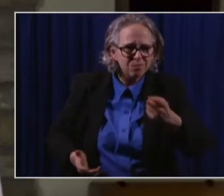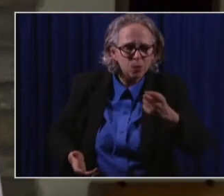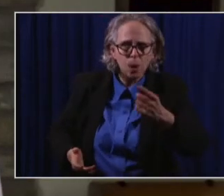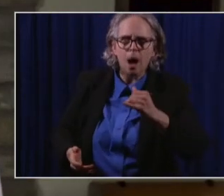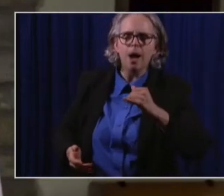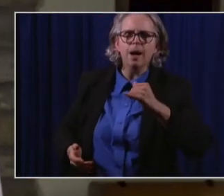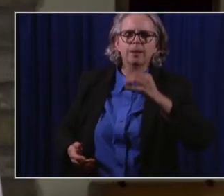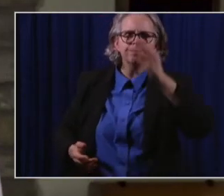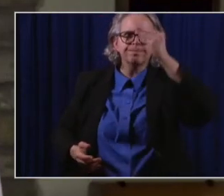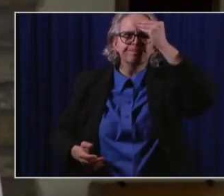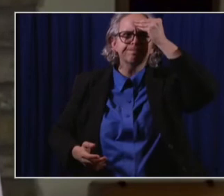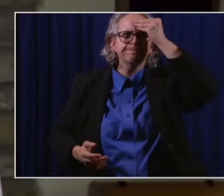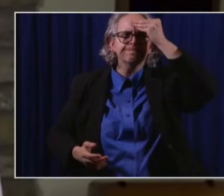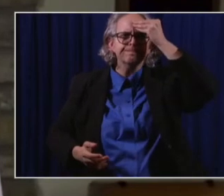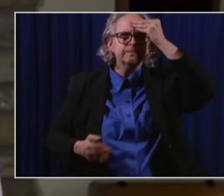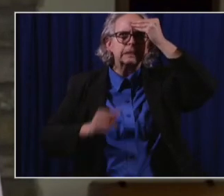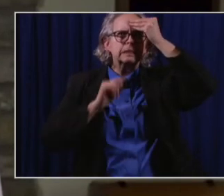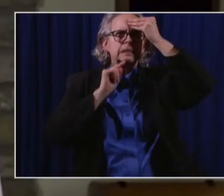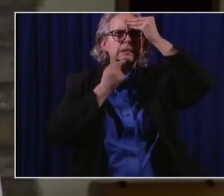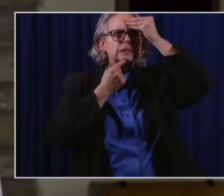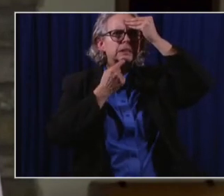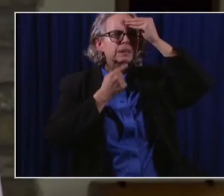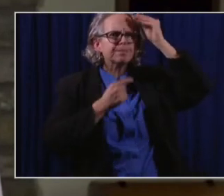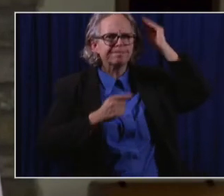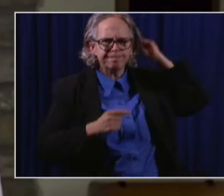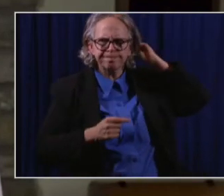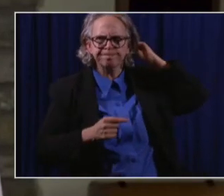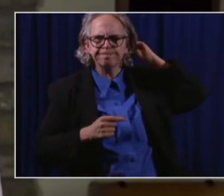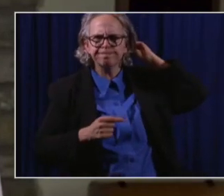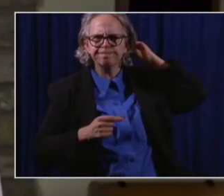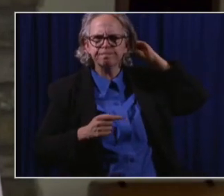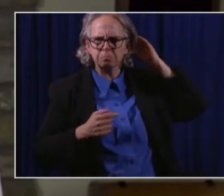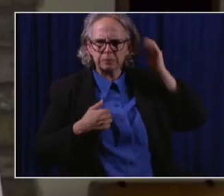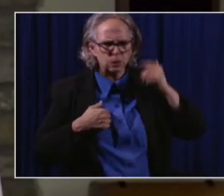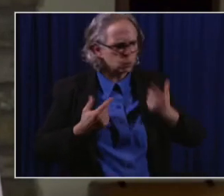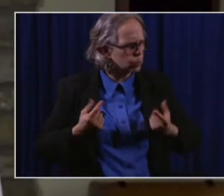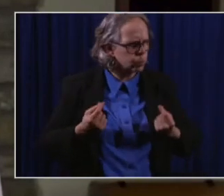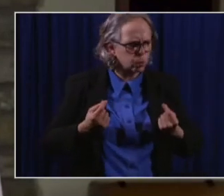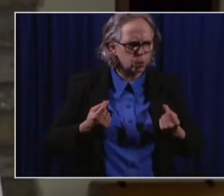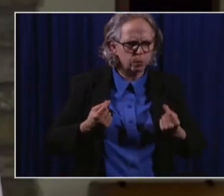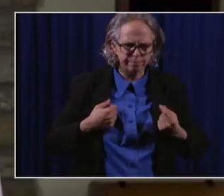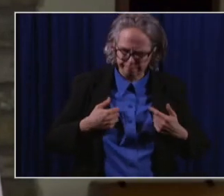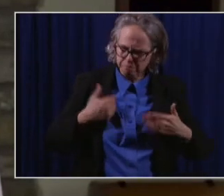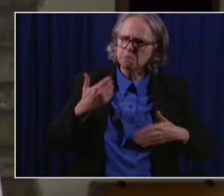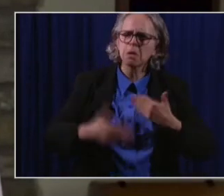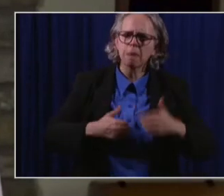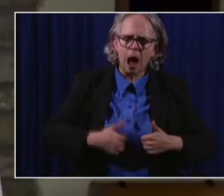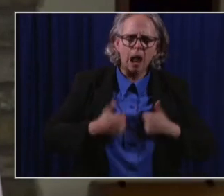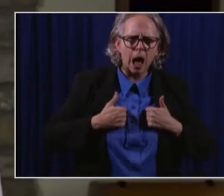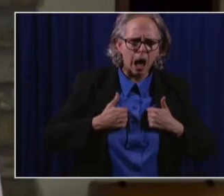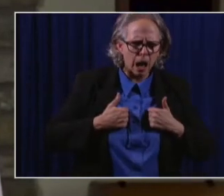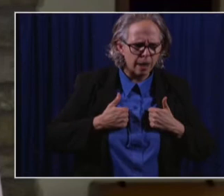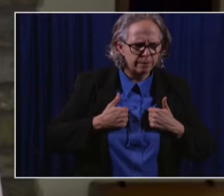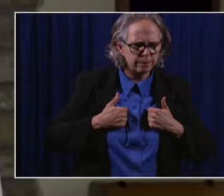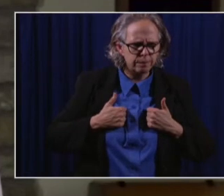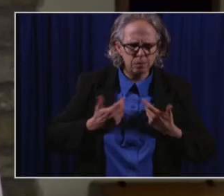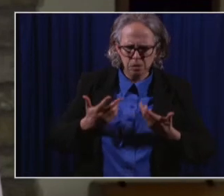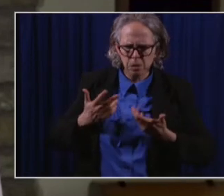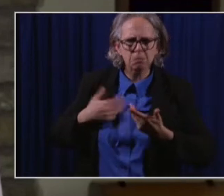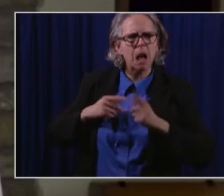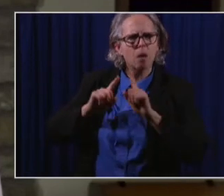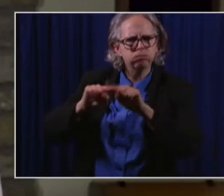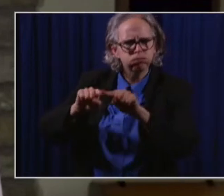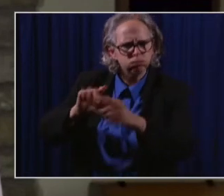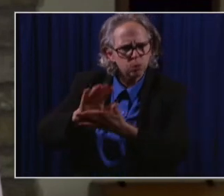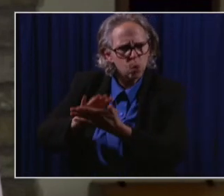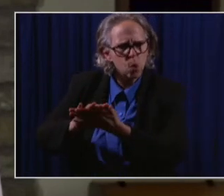safely. Schools can stay open, but it's pretty hard to keep schools open when you had massive spread of the